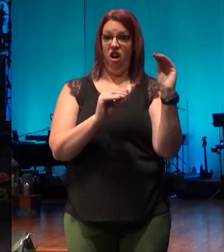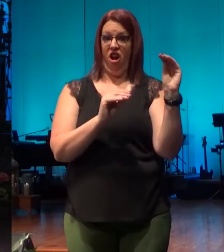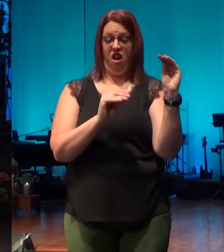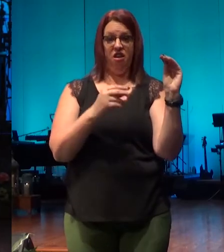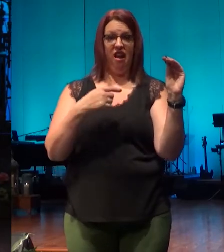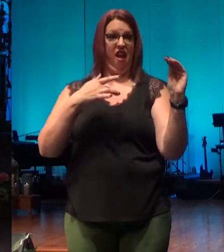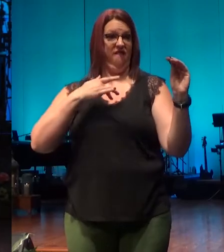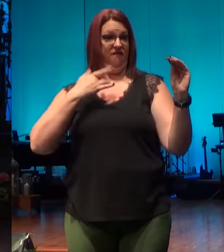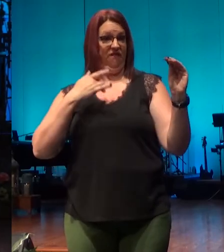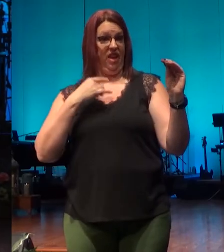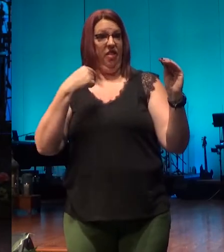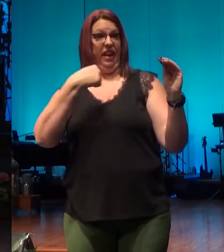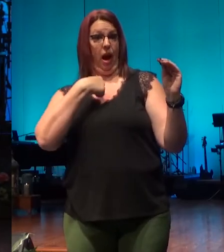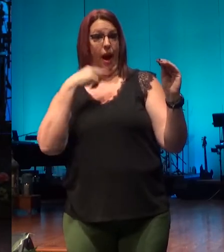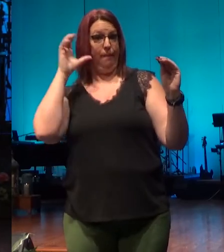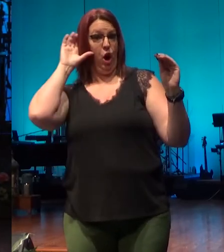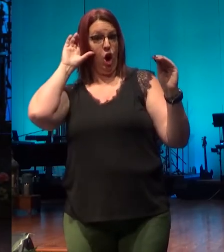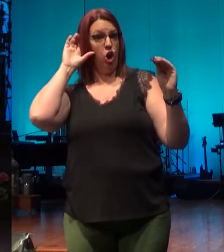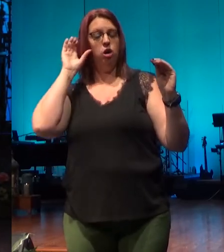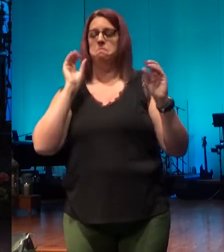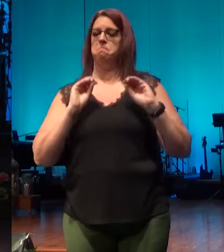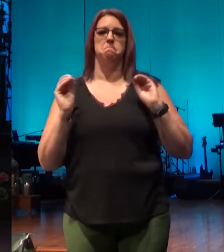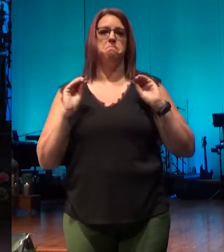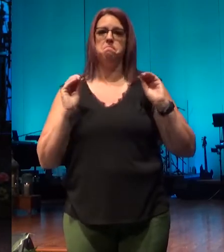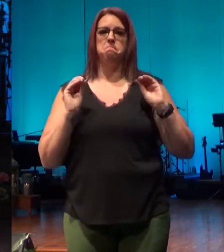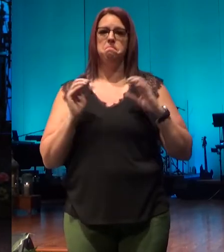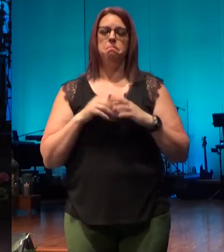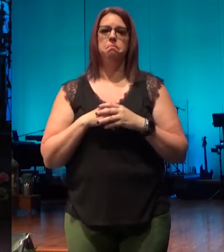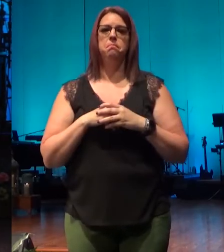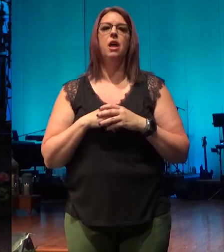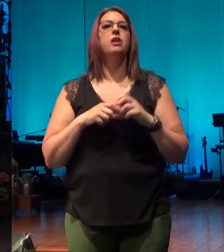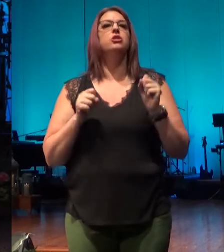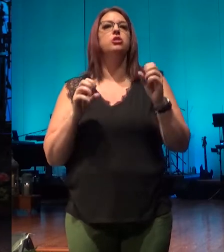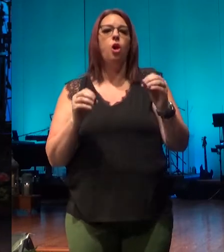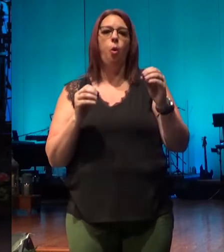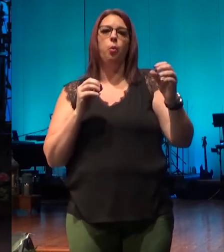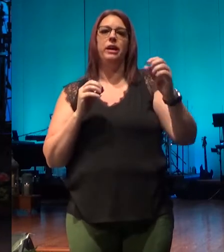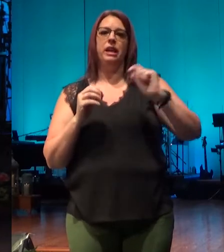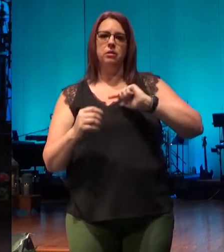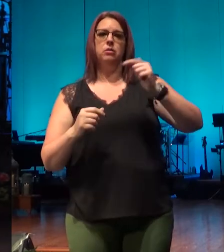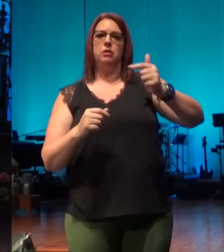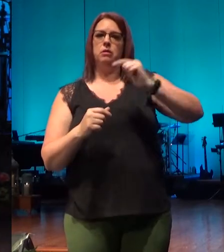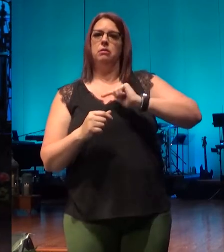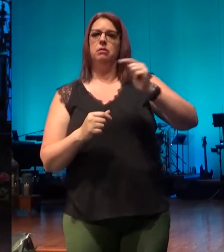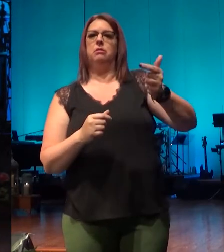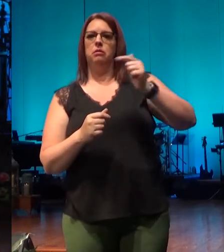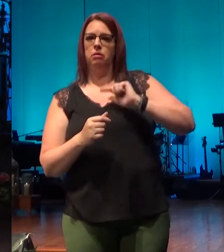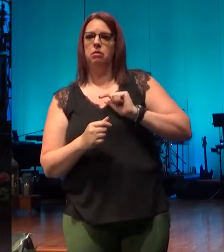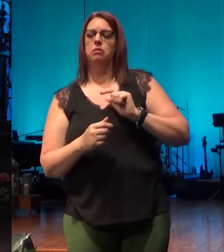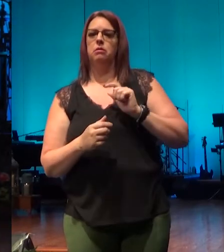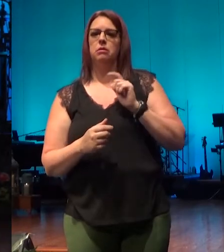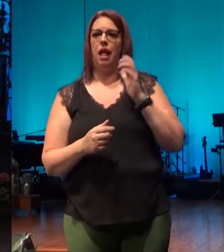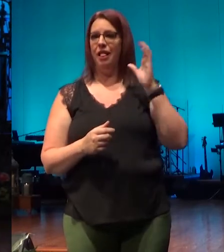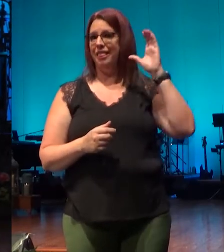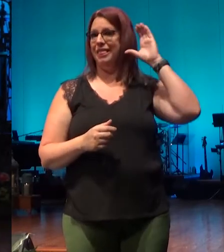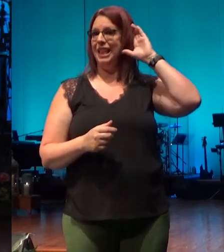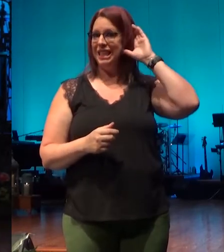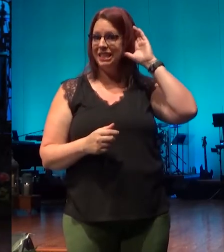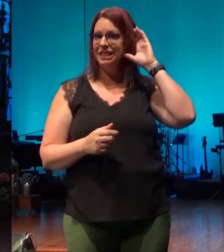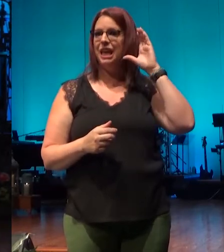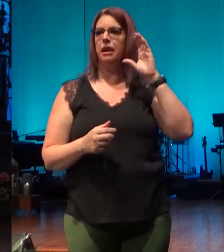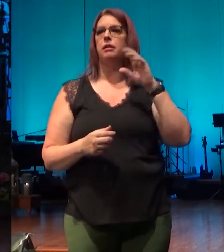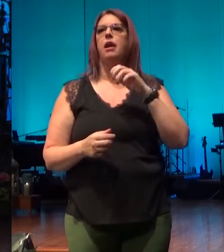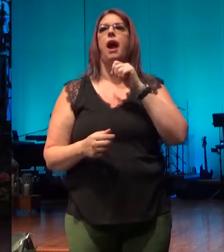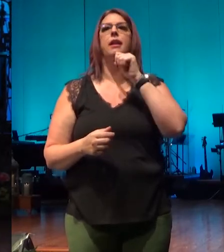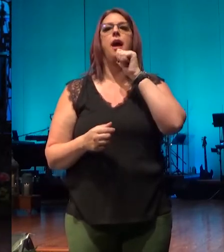heard. And so endeavoring to listen to each other and talk less, again going back to not mounting what I'm going